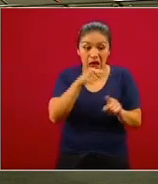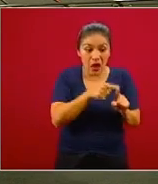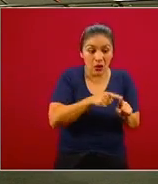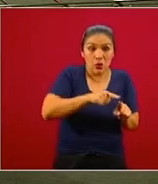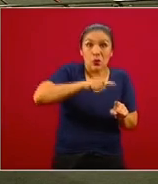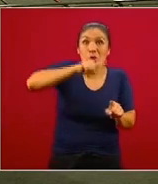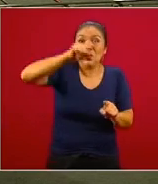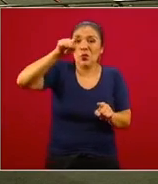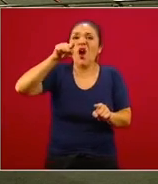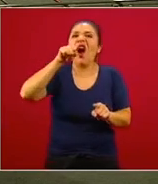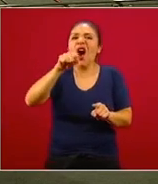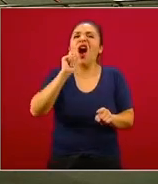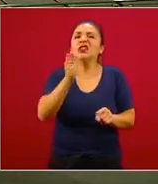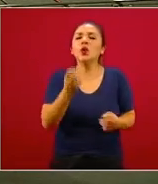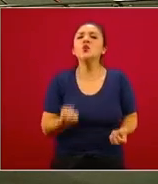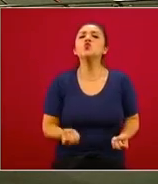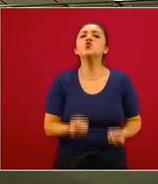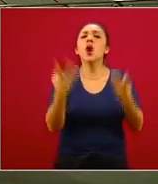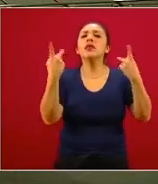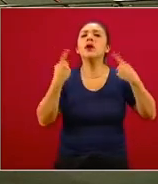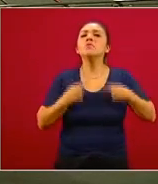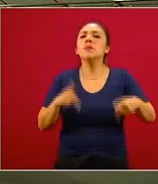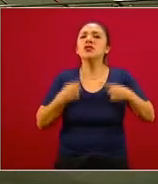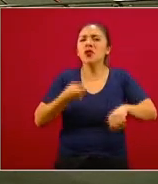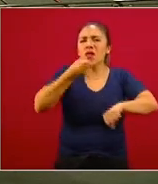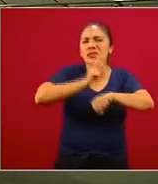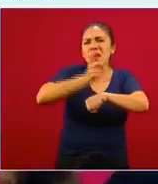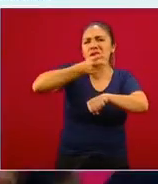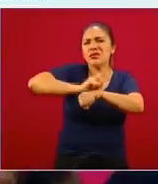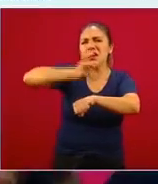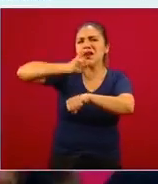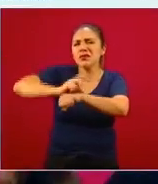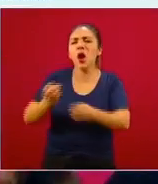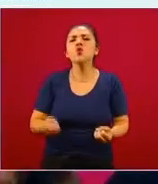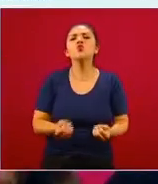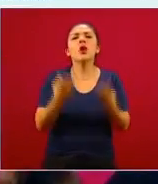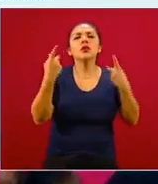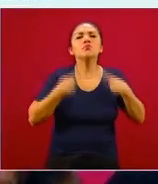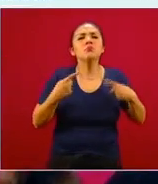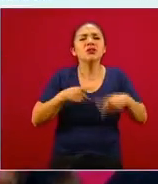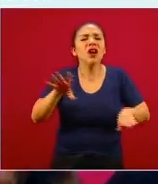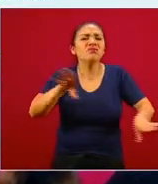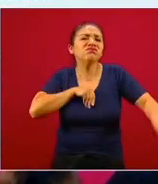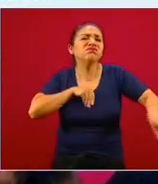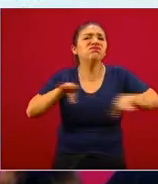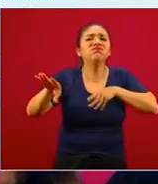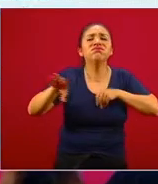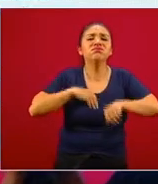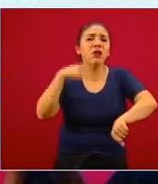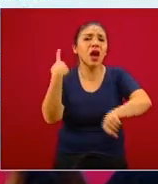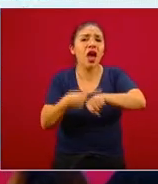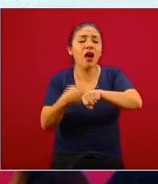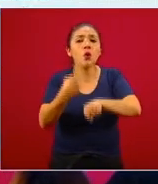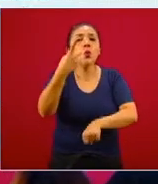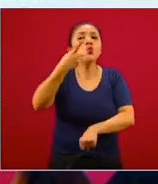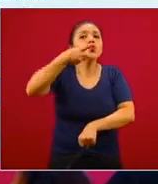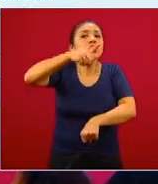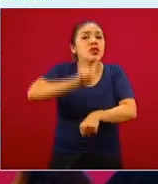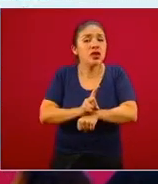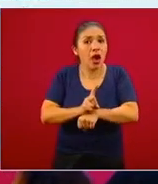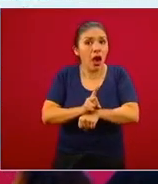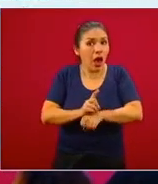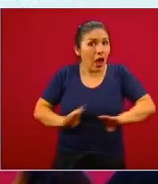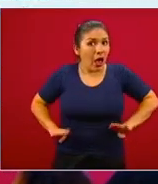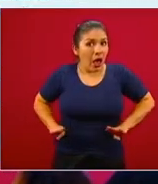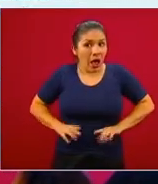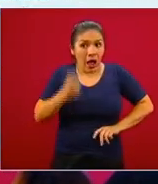reduce the height of this curve, because this height represents the daily number of new